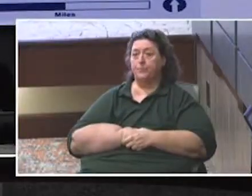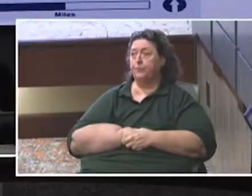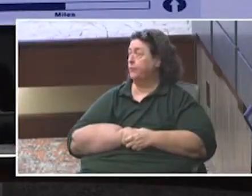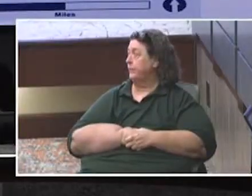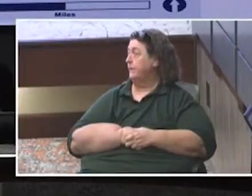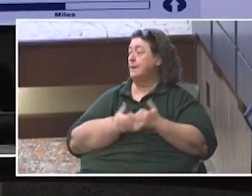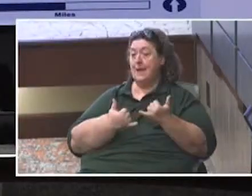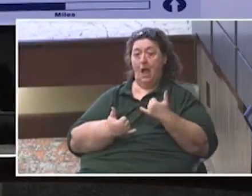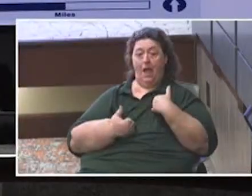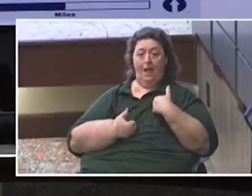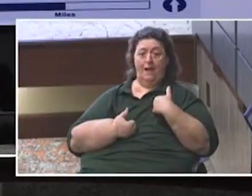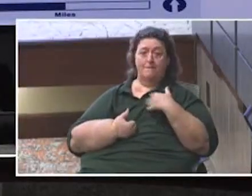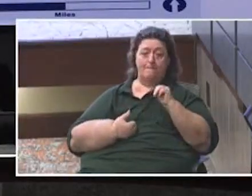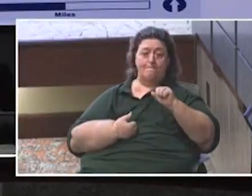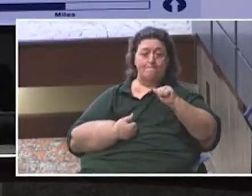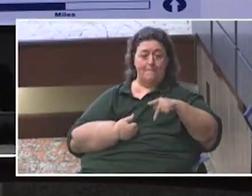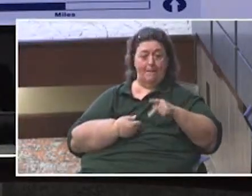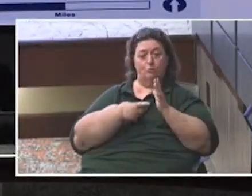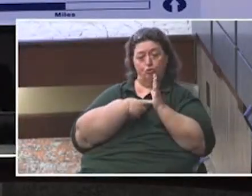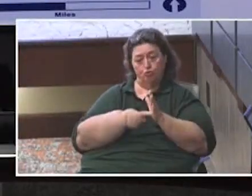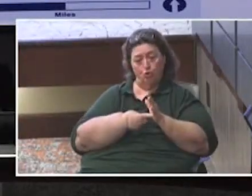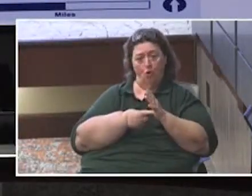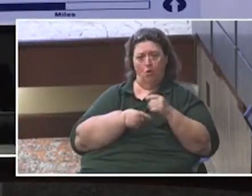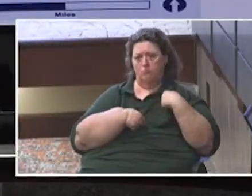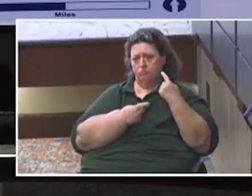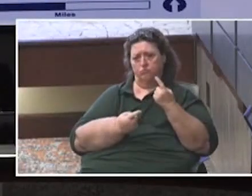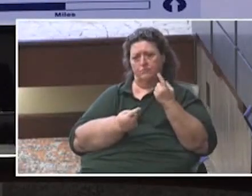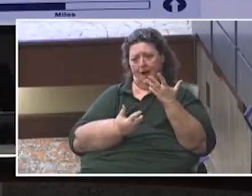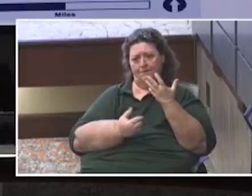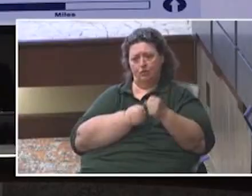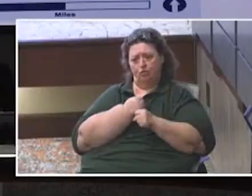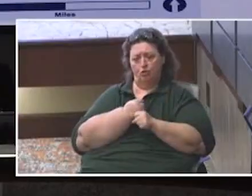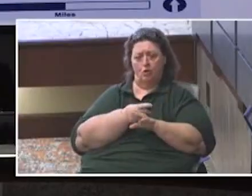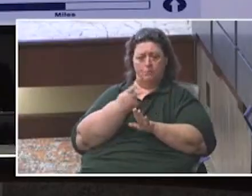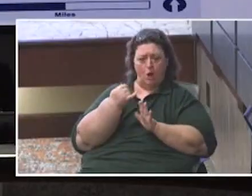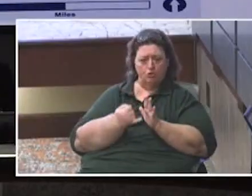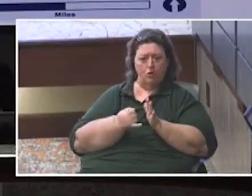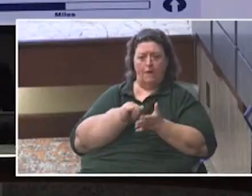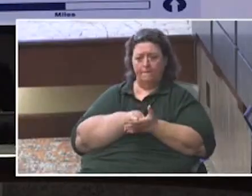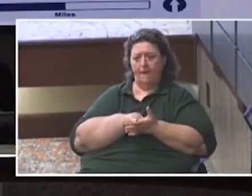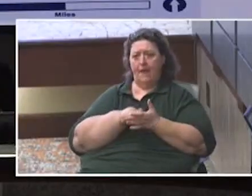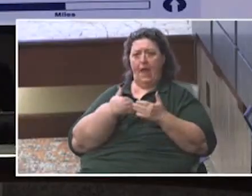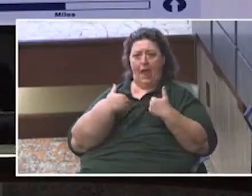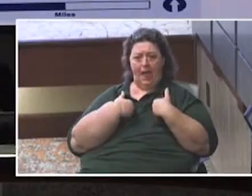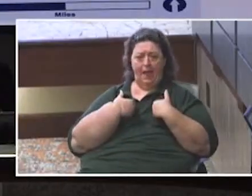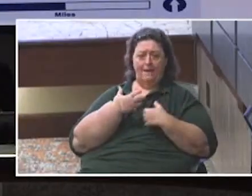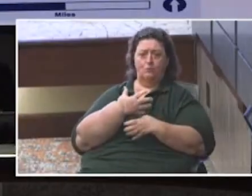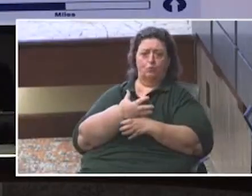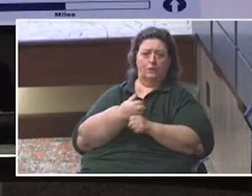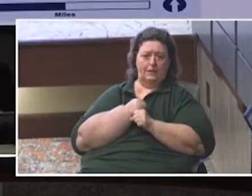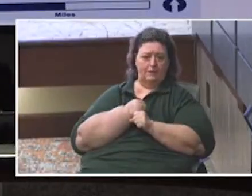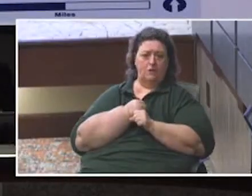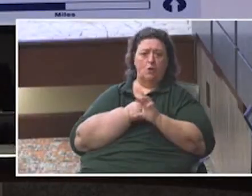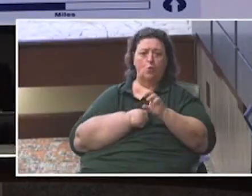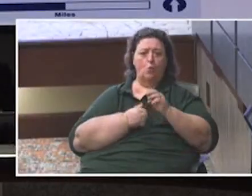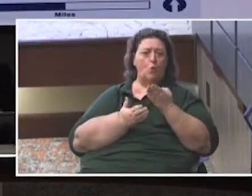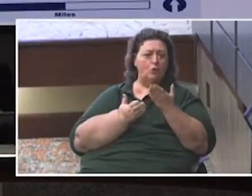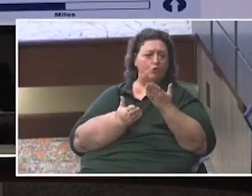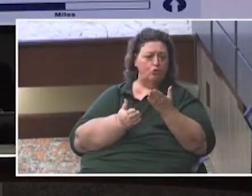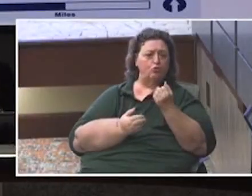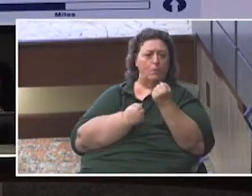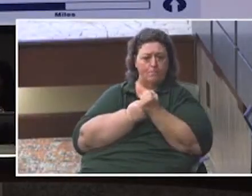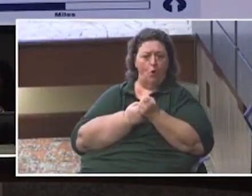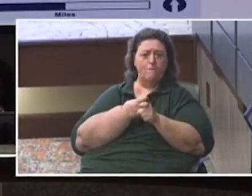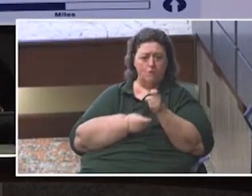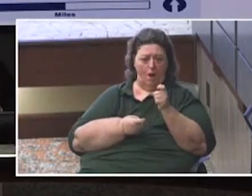Now, here we have a map showing over the last 5 years projects that have received resolutions of support from